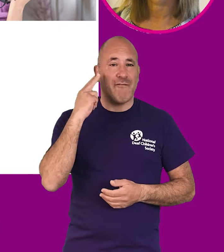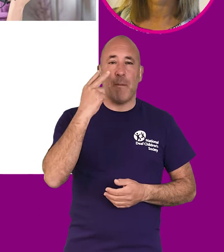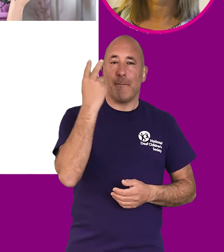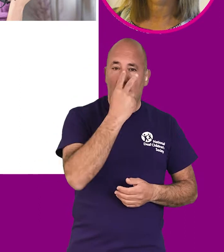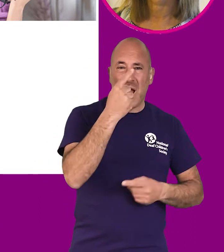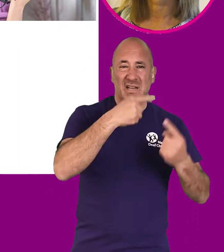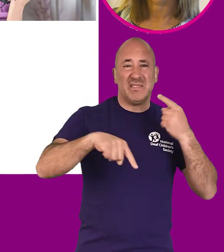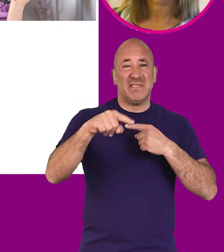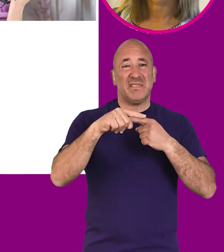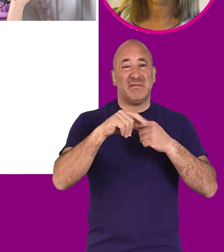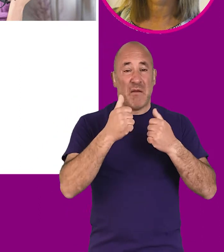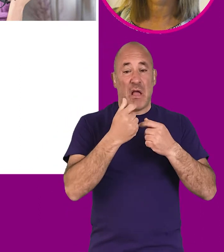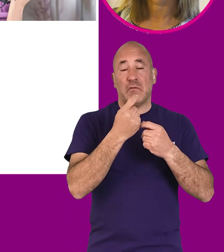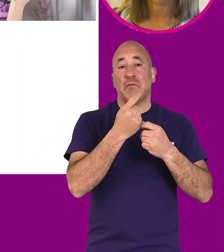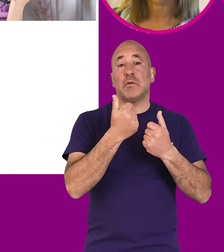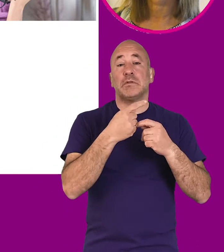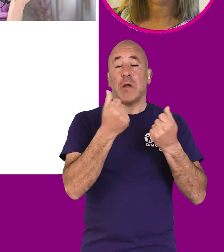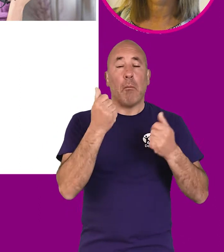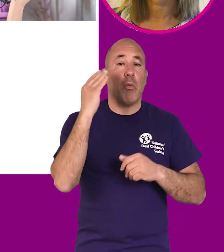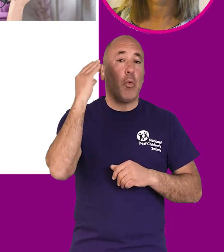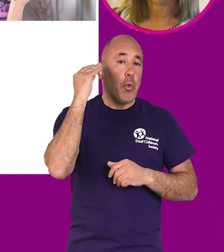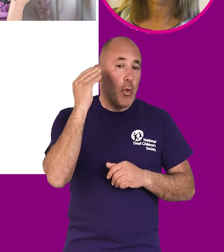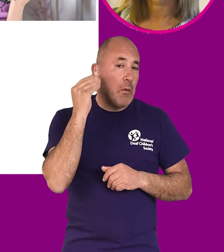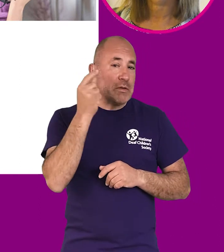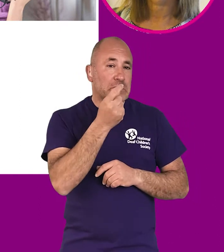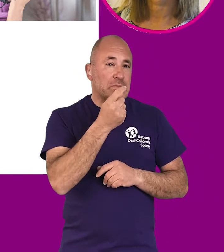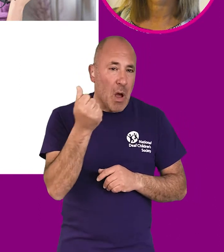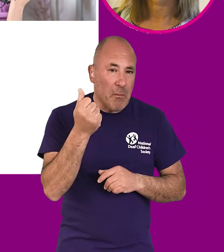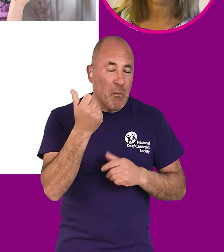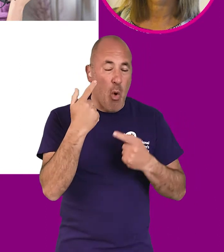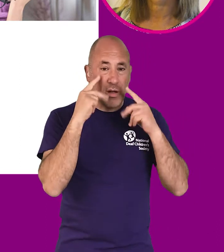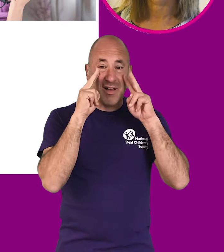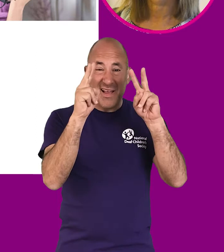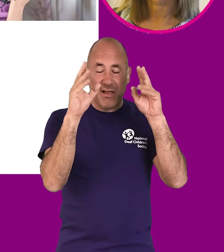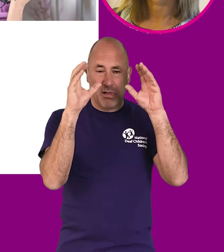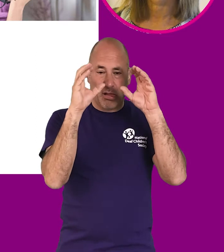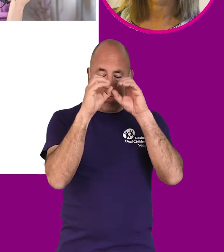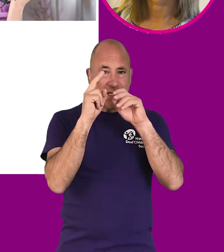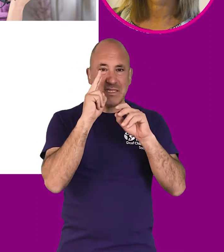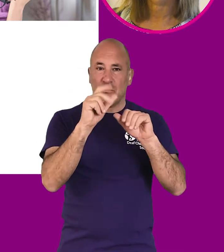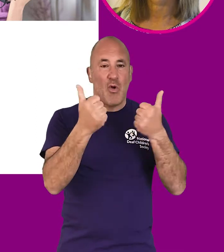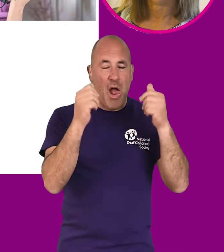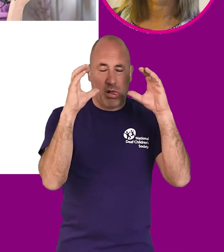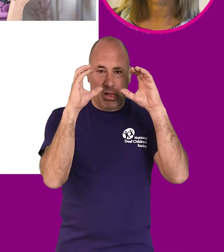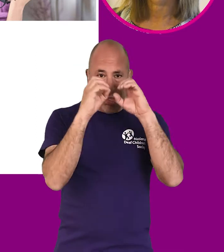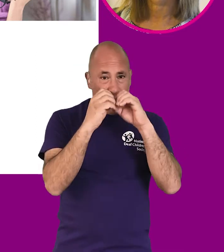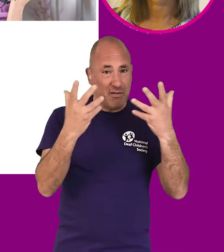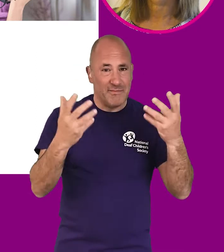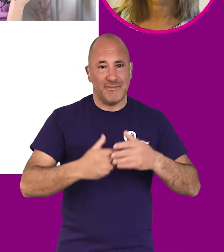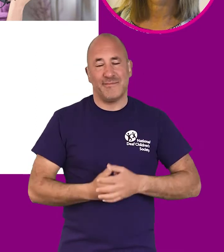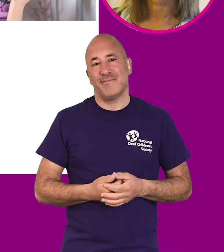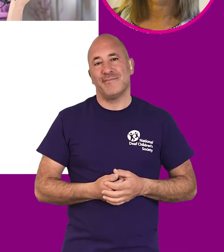Deaf-blind people might be that they have some level of hearing loss and then they also lose their sight as